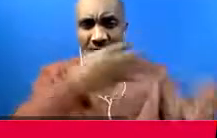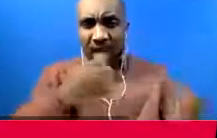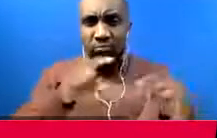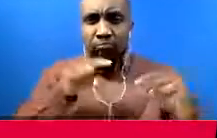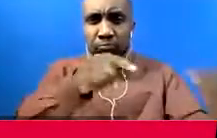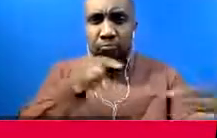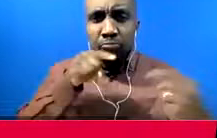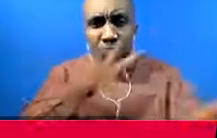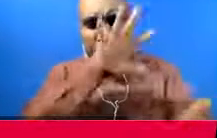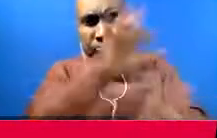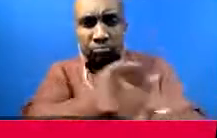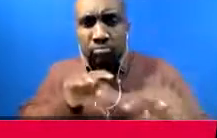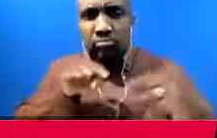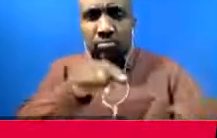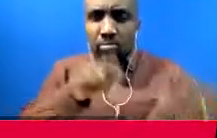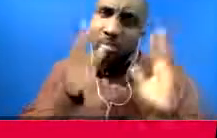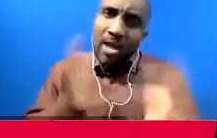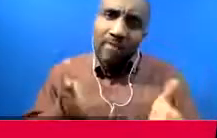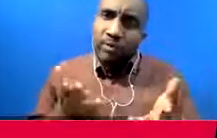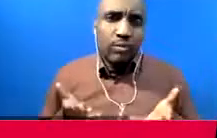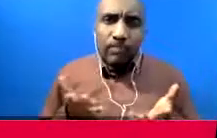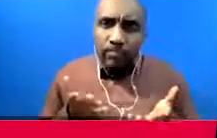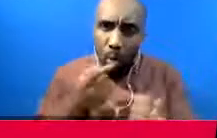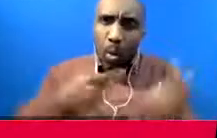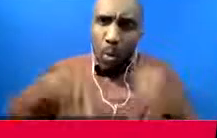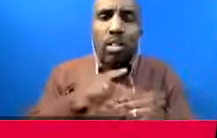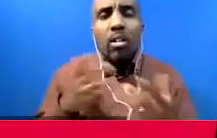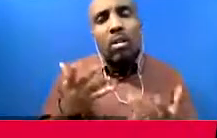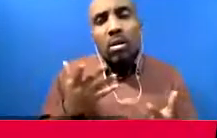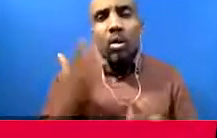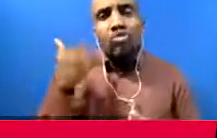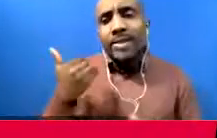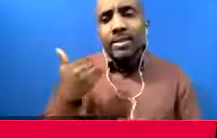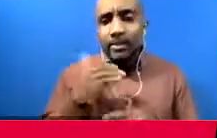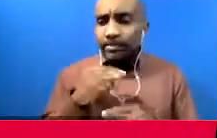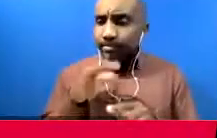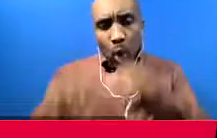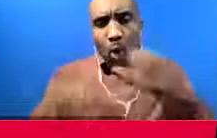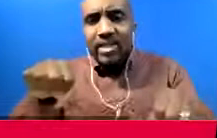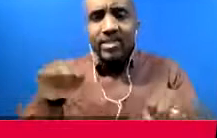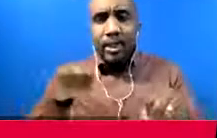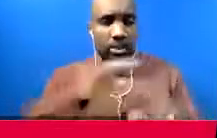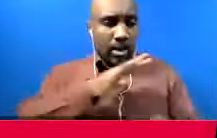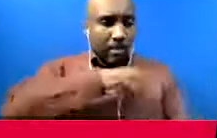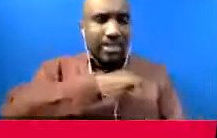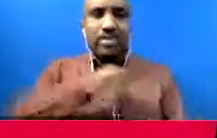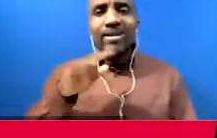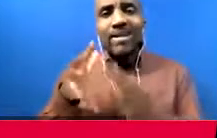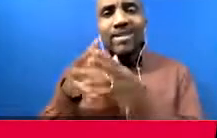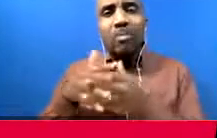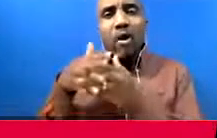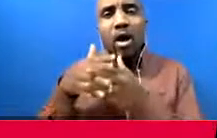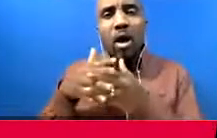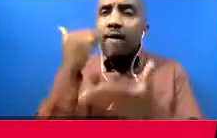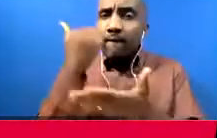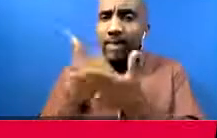issues wherever they appear. And you know, looking at racism and colonization in Palestine or the US, it becomes a sort of case study for